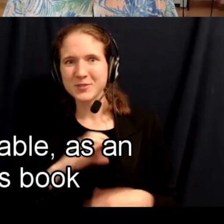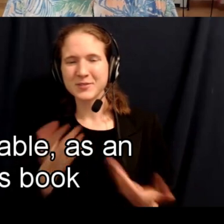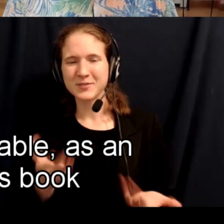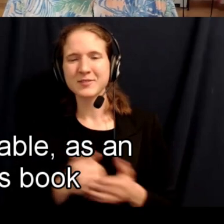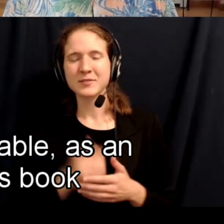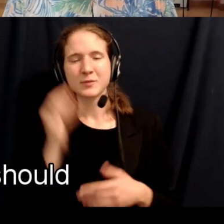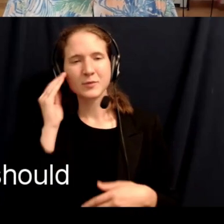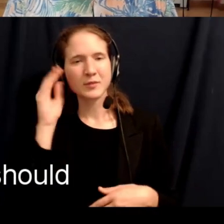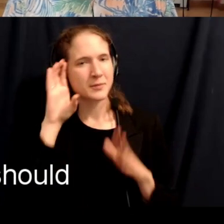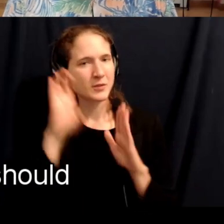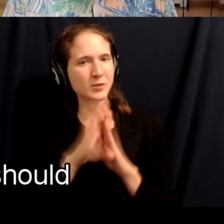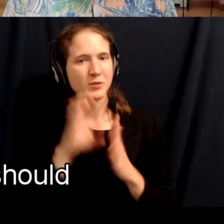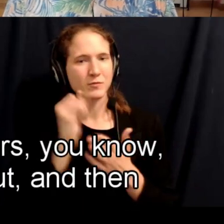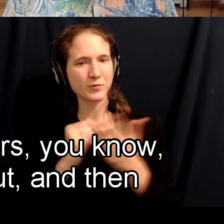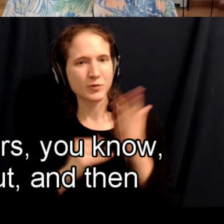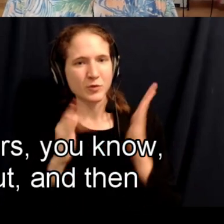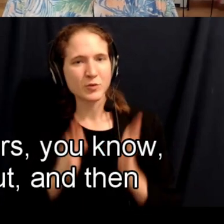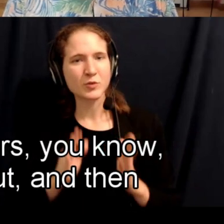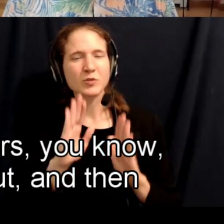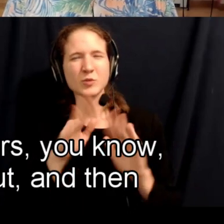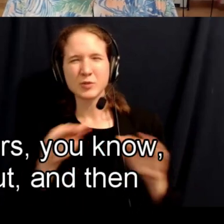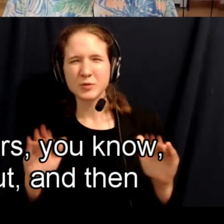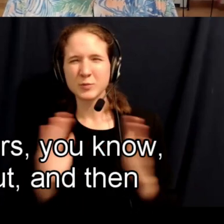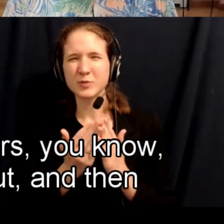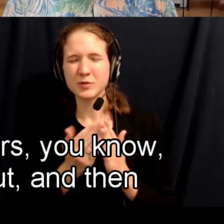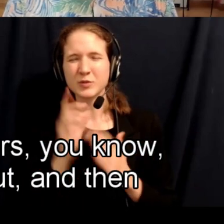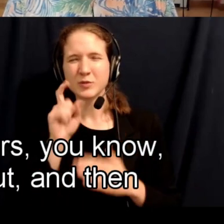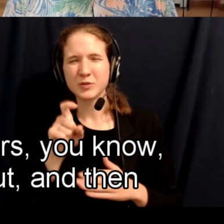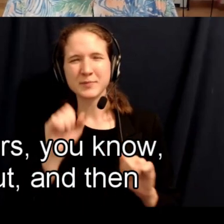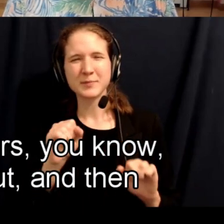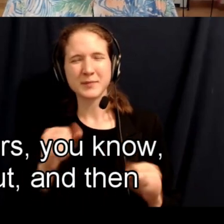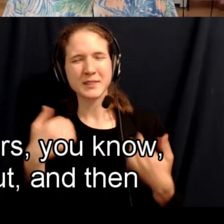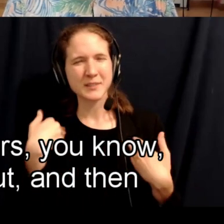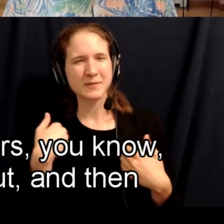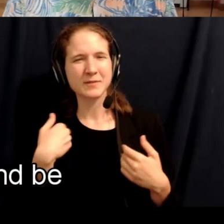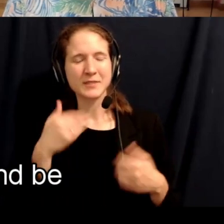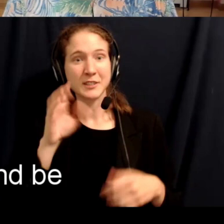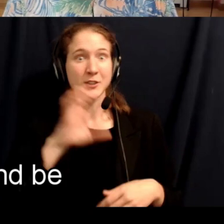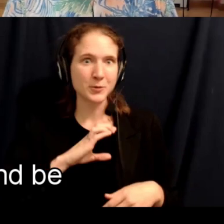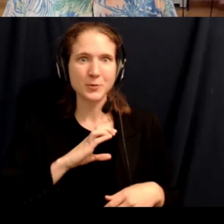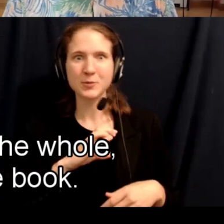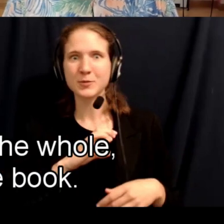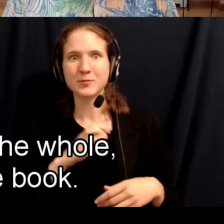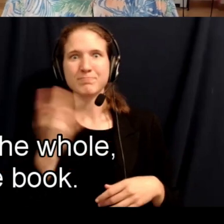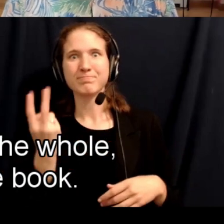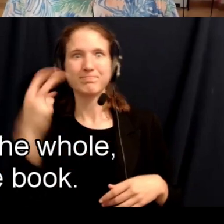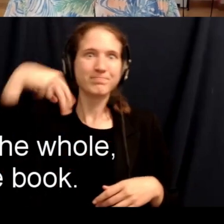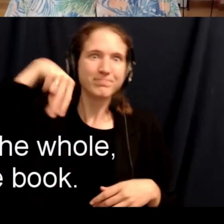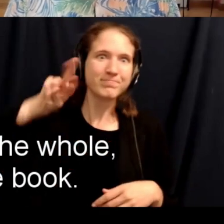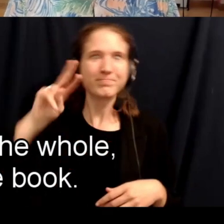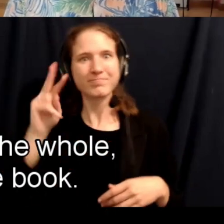as an illustrator, children's book illustrator, but that you should be able to have these characters, be upside down, inside out, and then some, and be able to carry